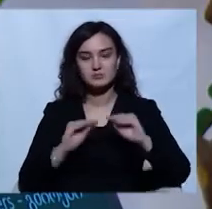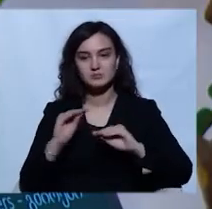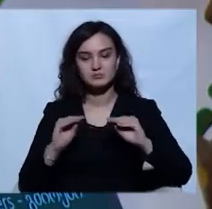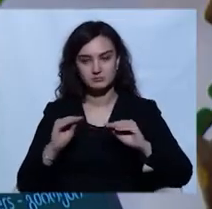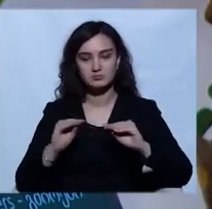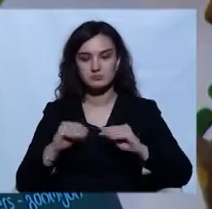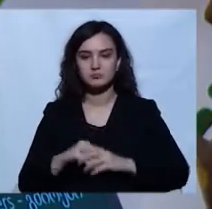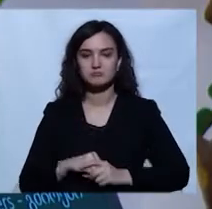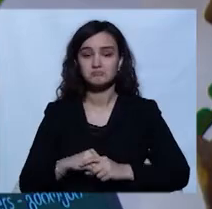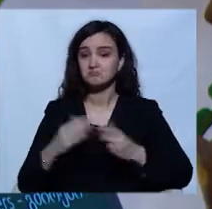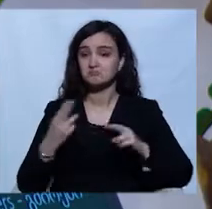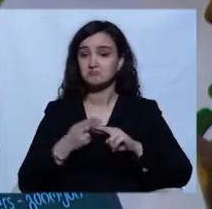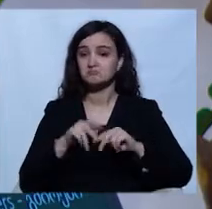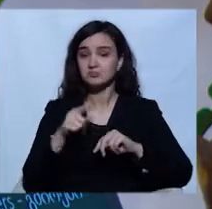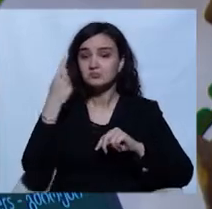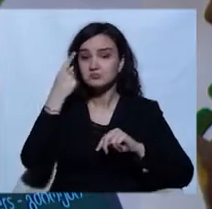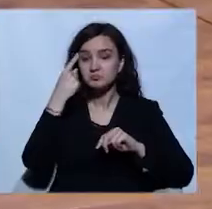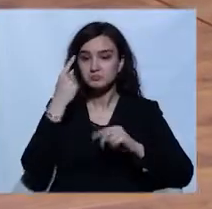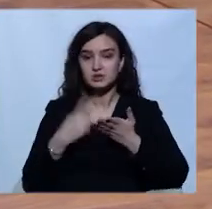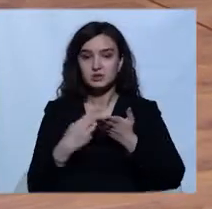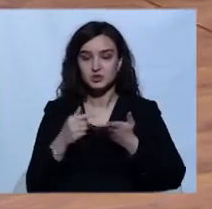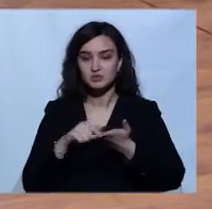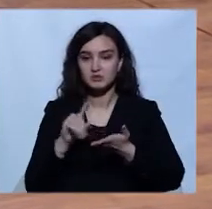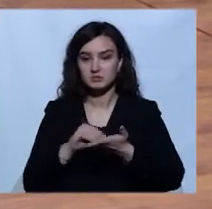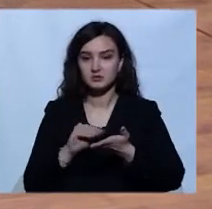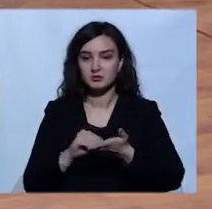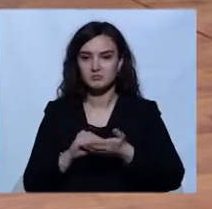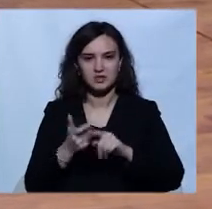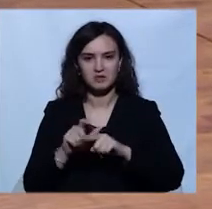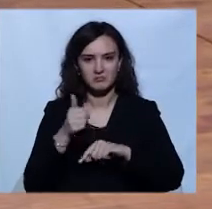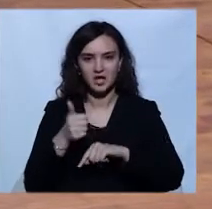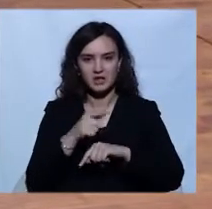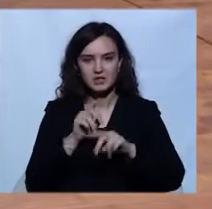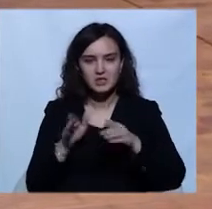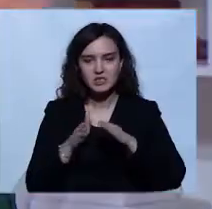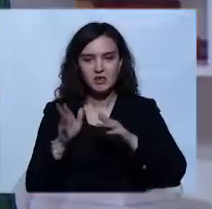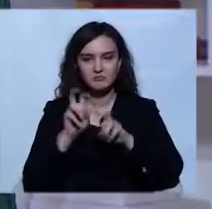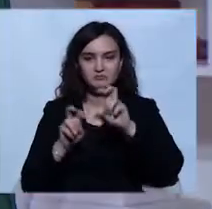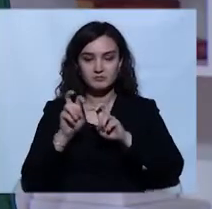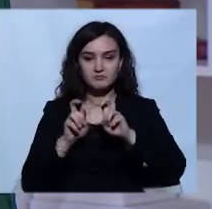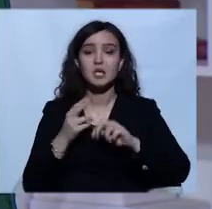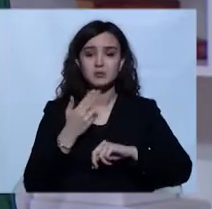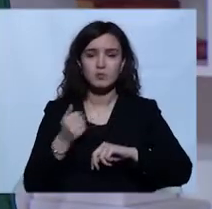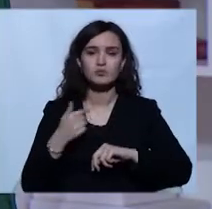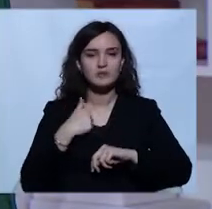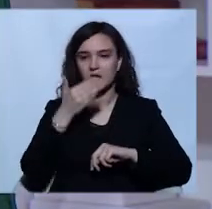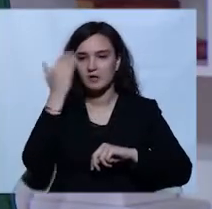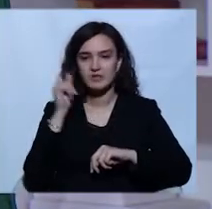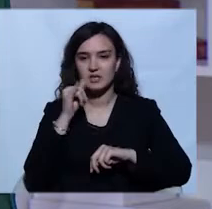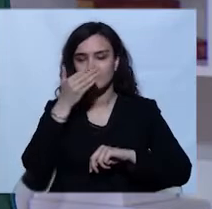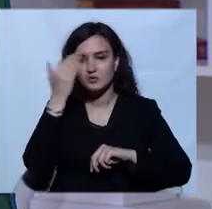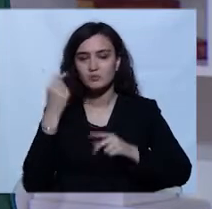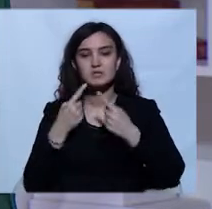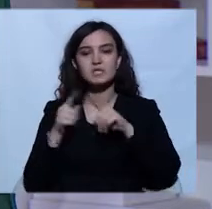highly resourceful. And this is something to think about from the book as well. Yes, such good points. Of course, we can't forget about our other